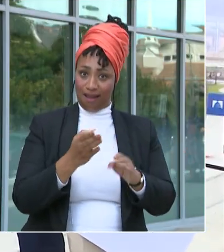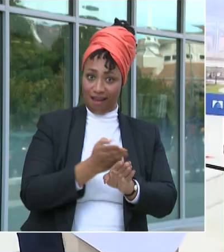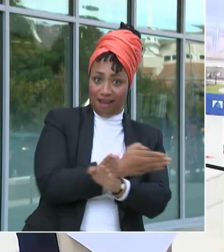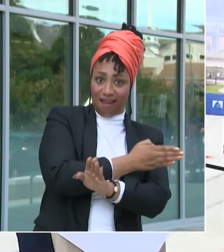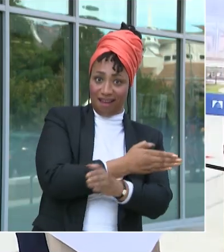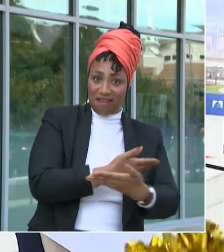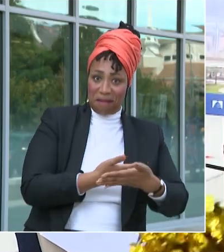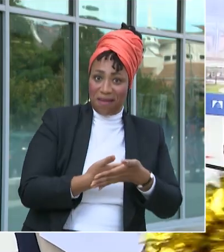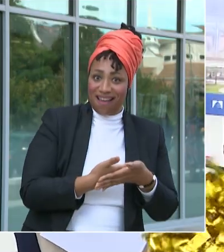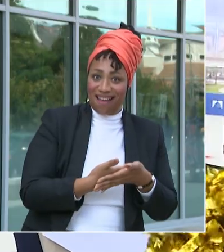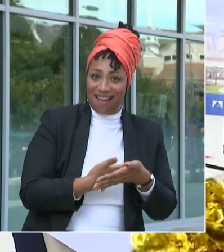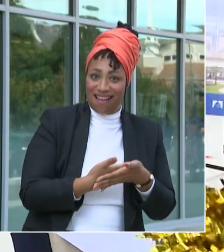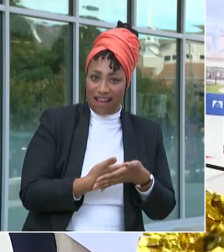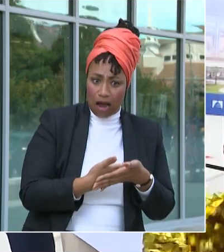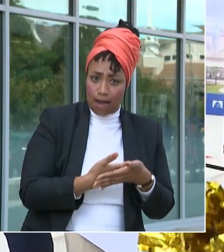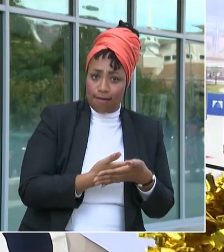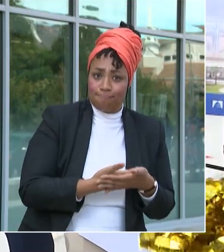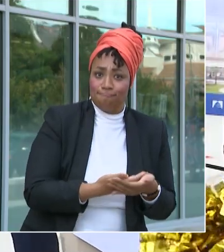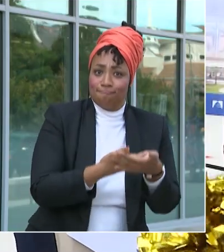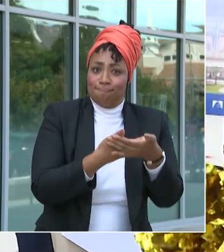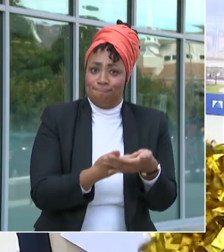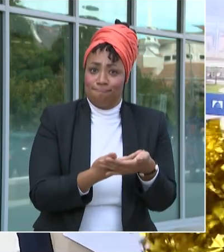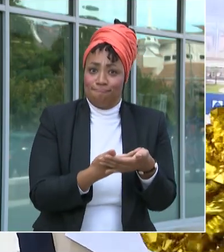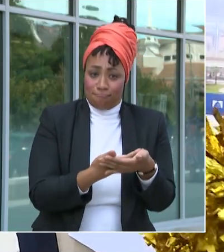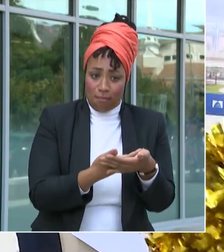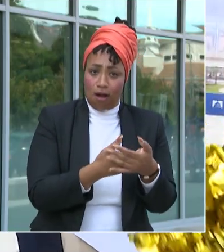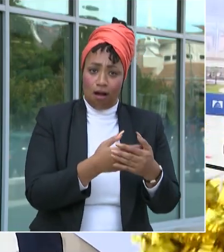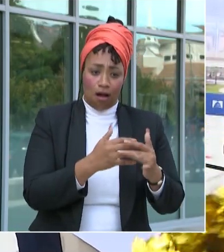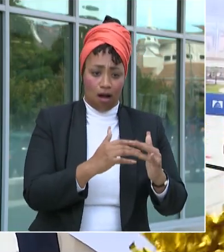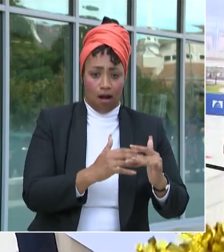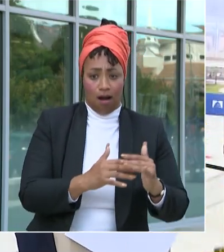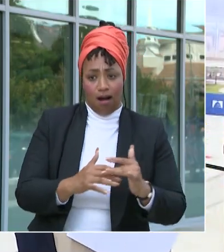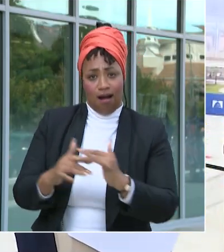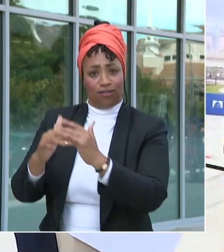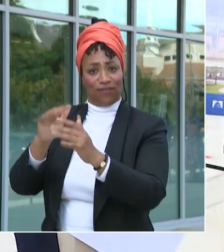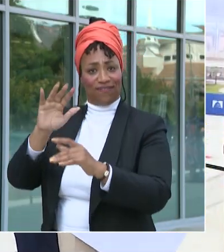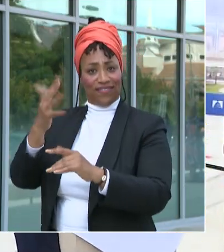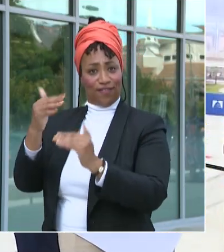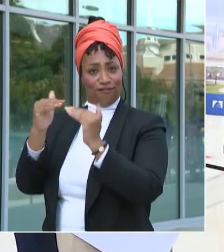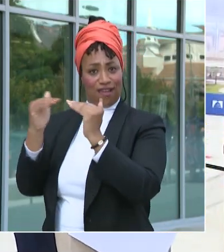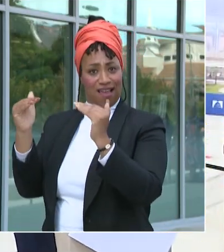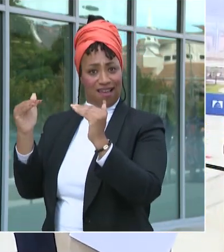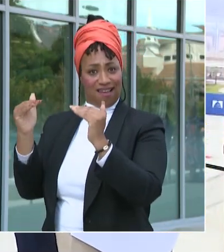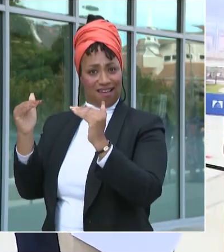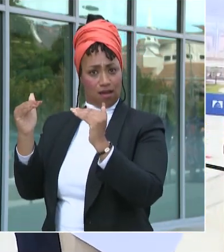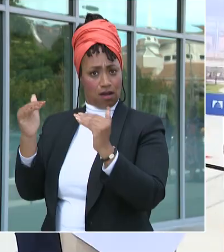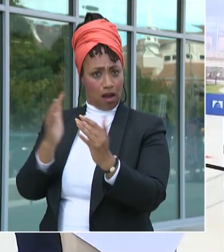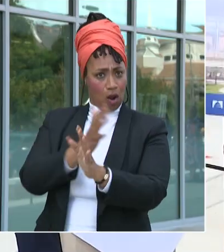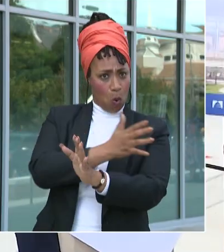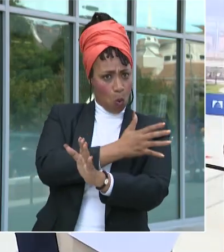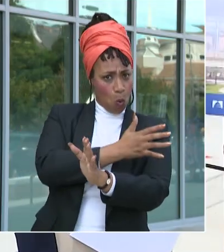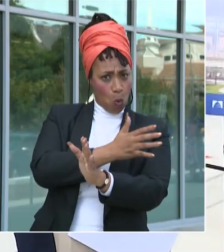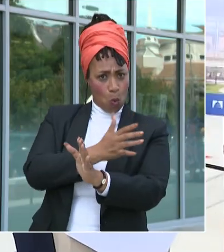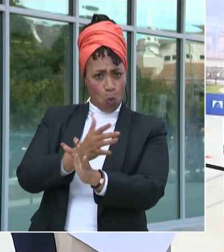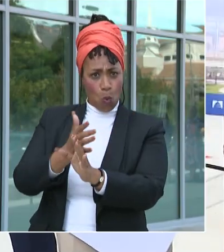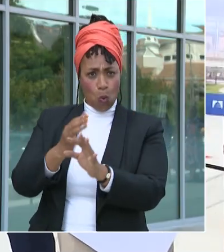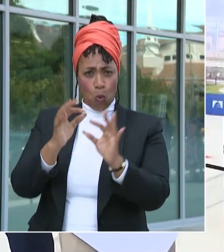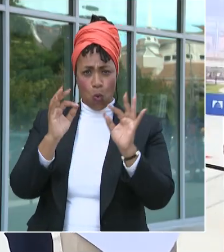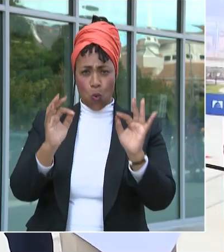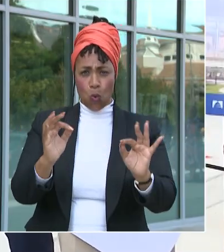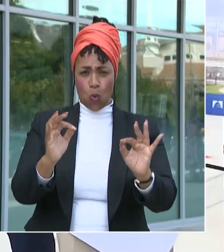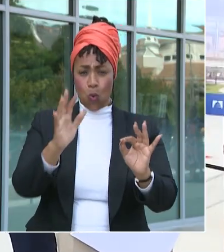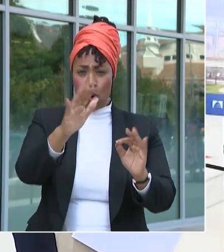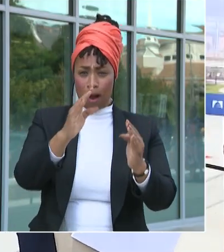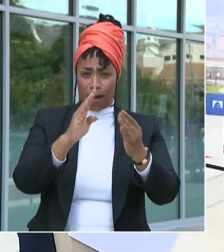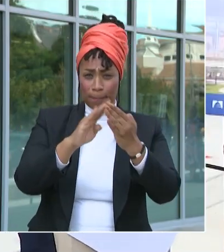way to the 5th grade. And that sense of community is what so many of our friends and families